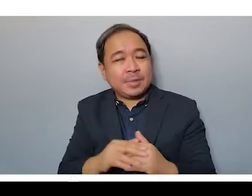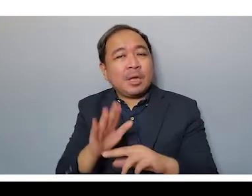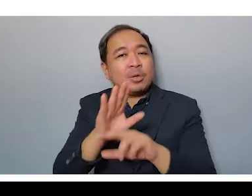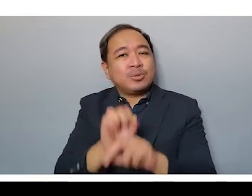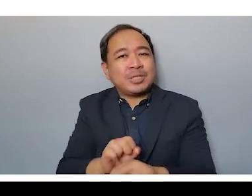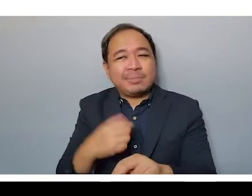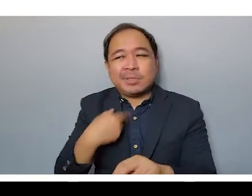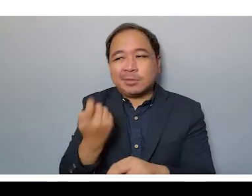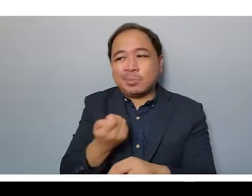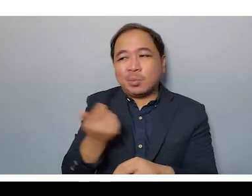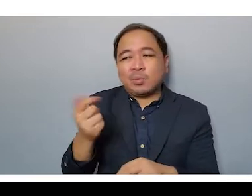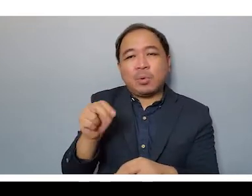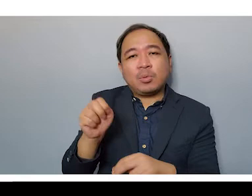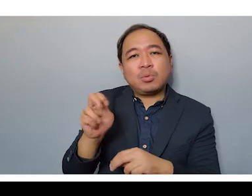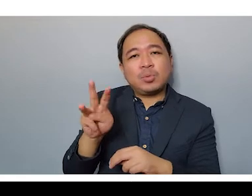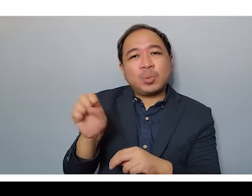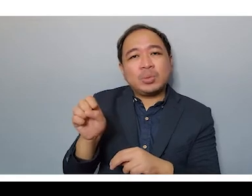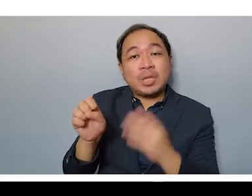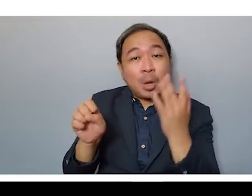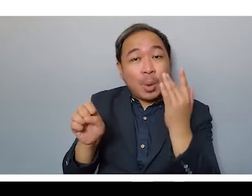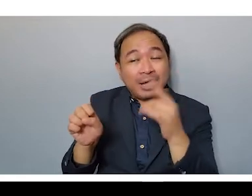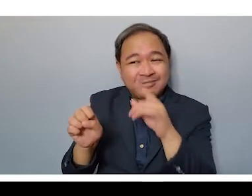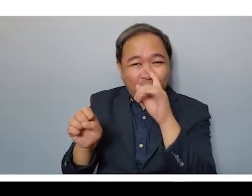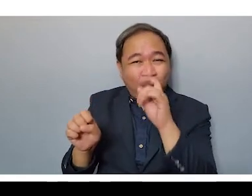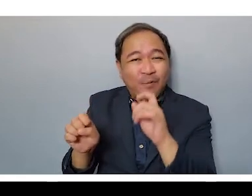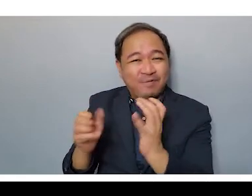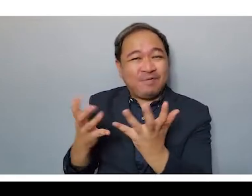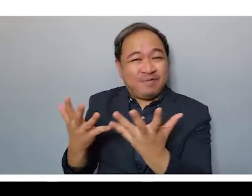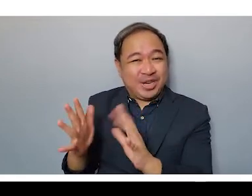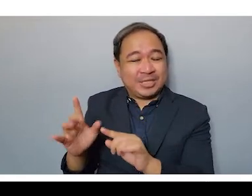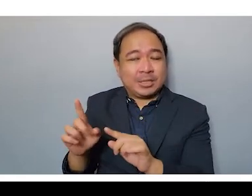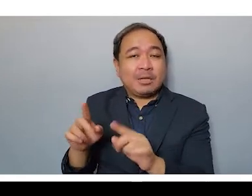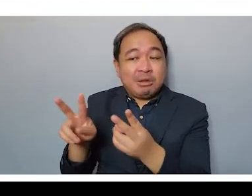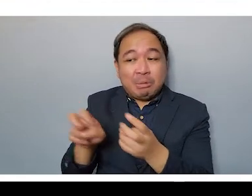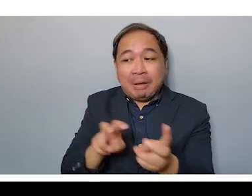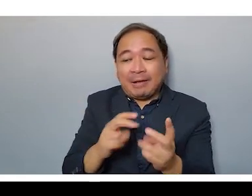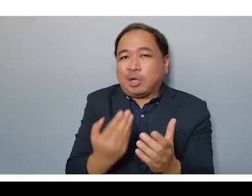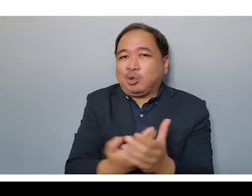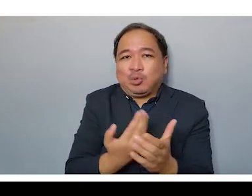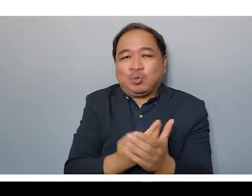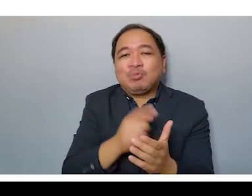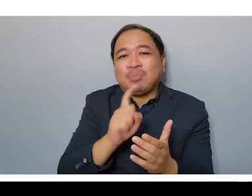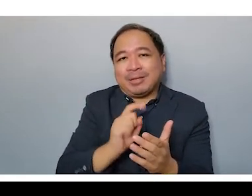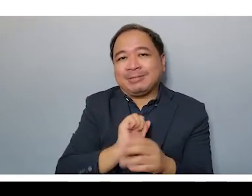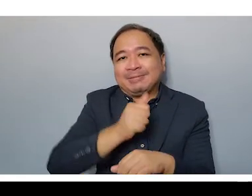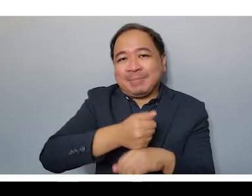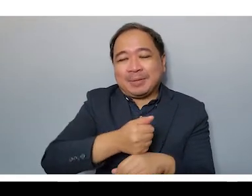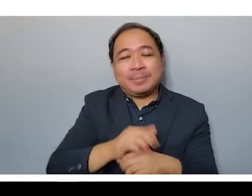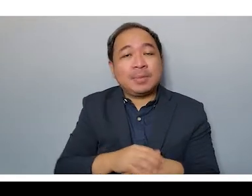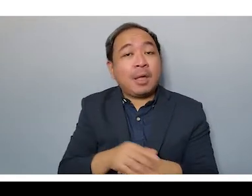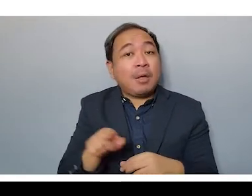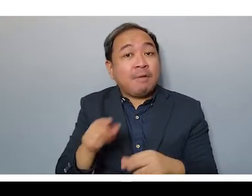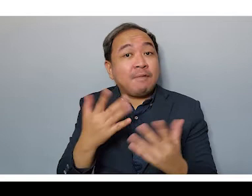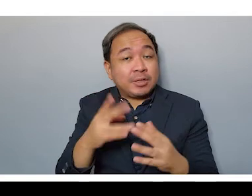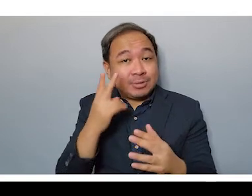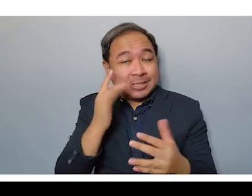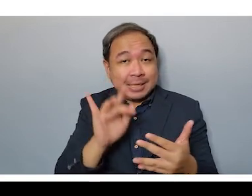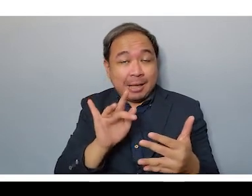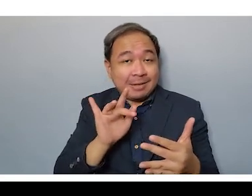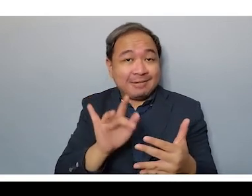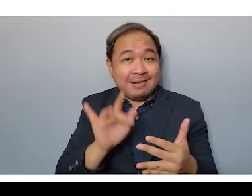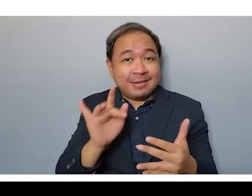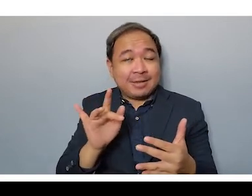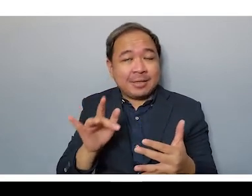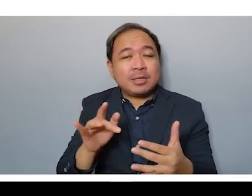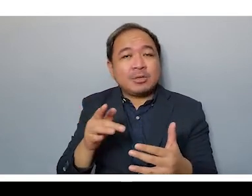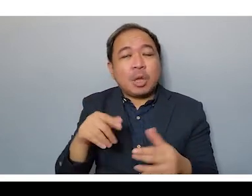usually I leave out the news since old news has no place in a new course once you've made your